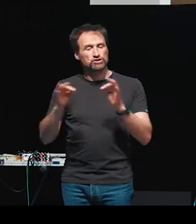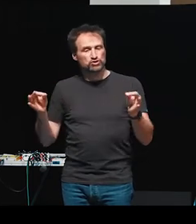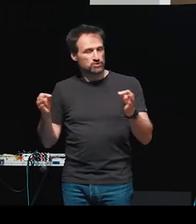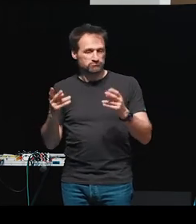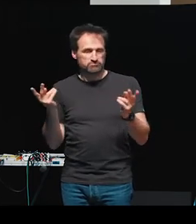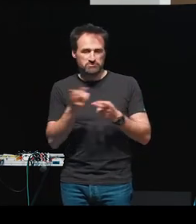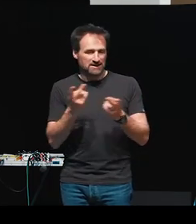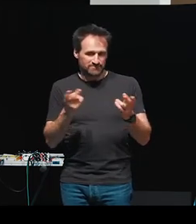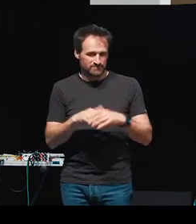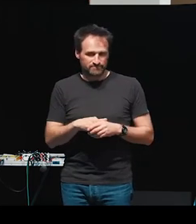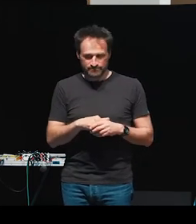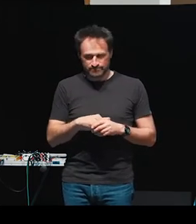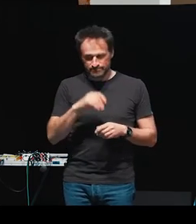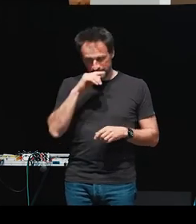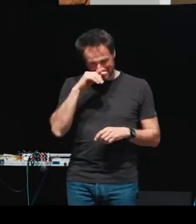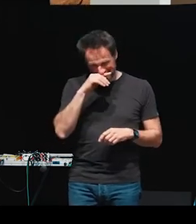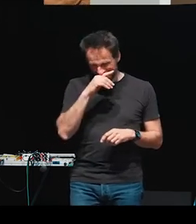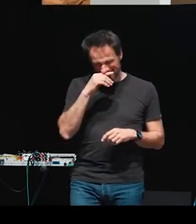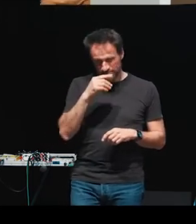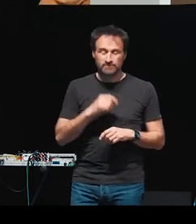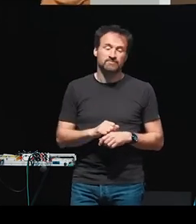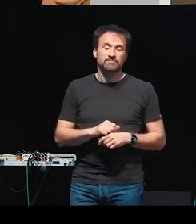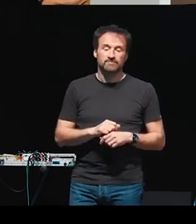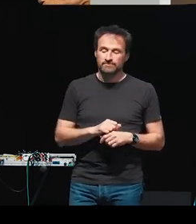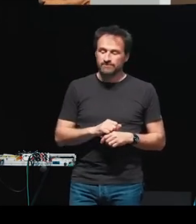42. And so